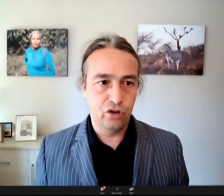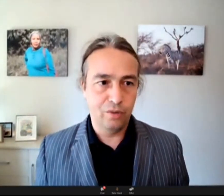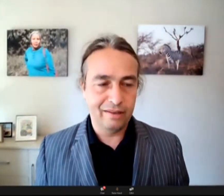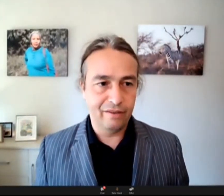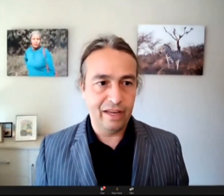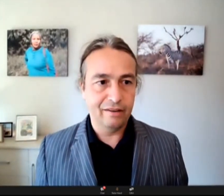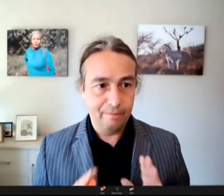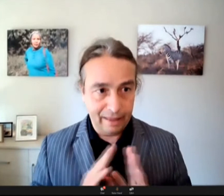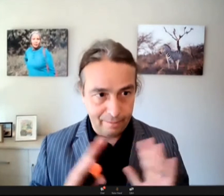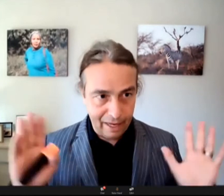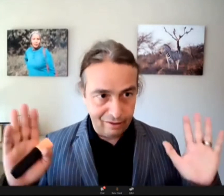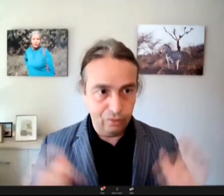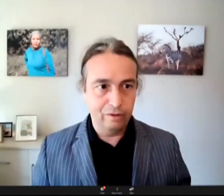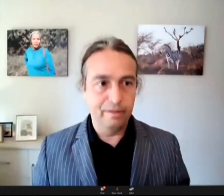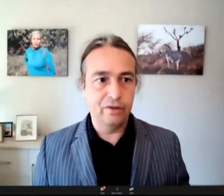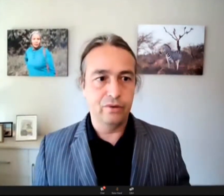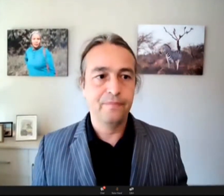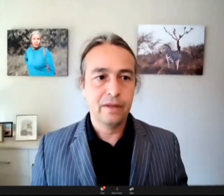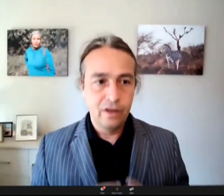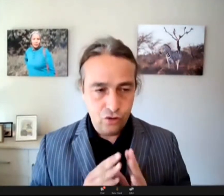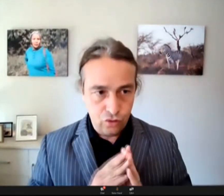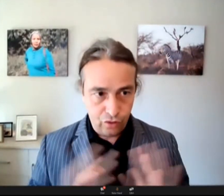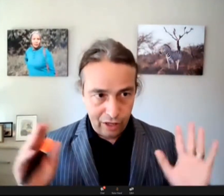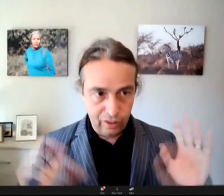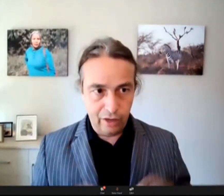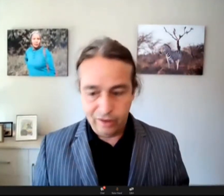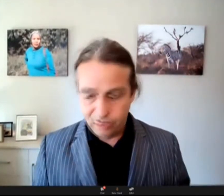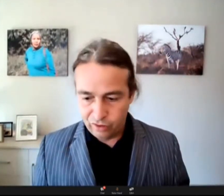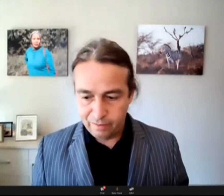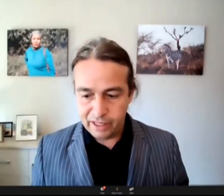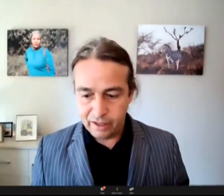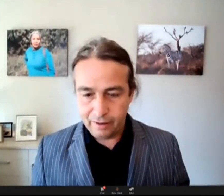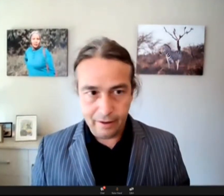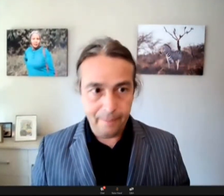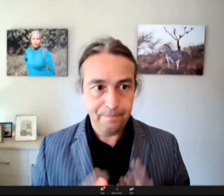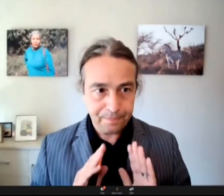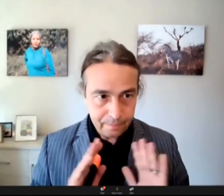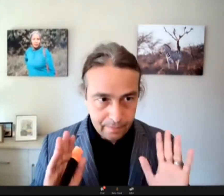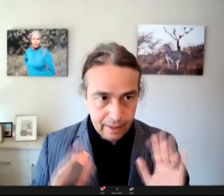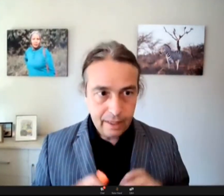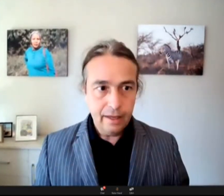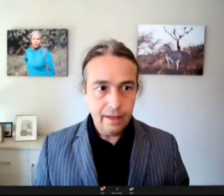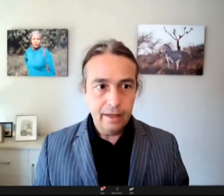doing genomic surveillance. But the best would be to try to decrease transmission. Yeah.